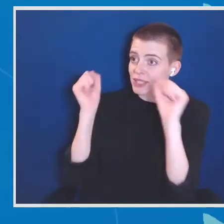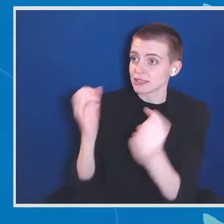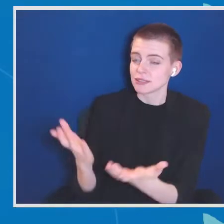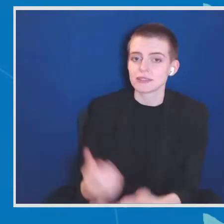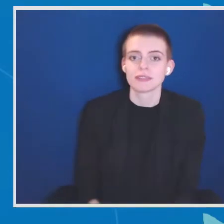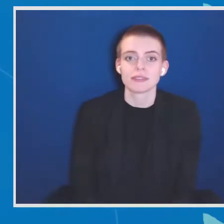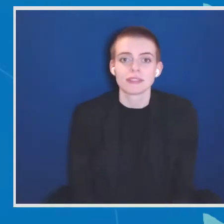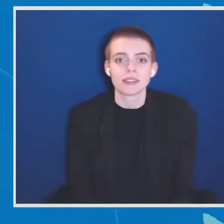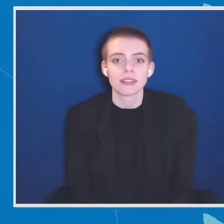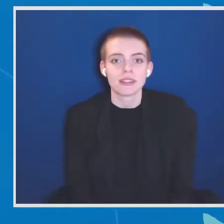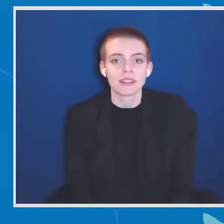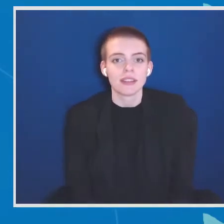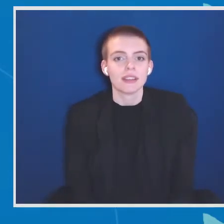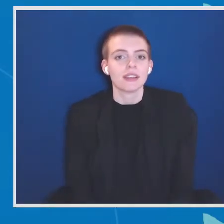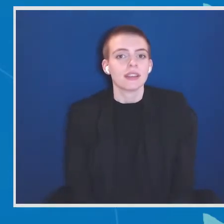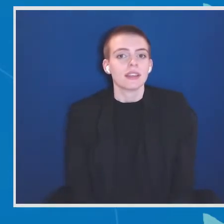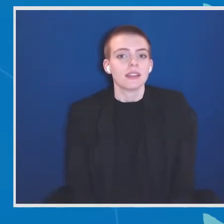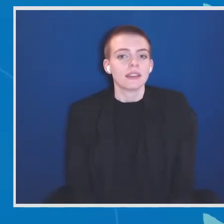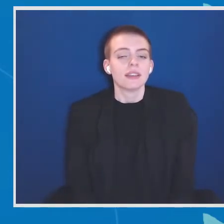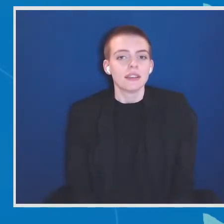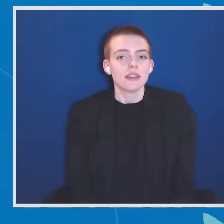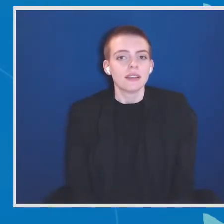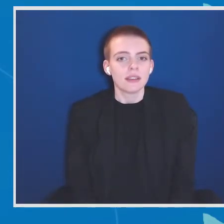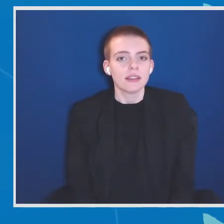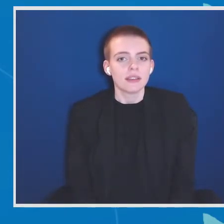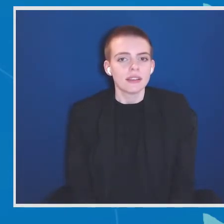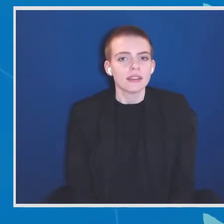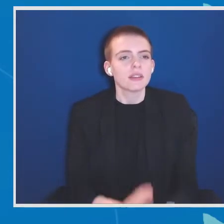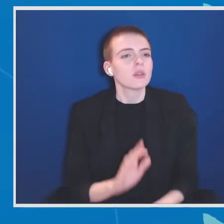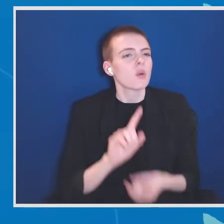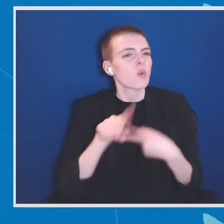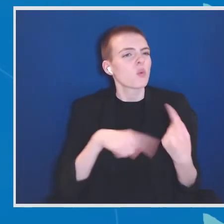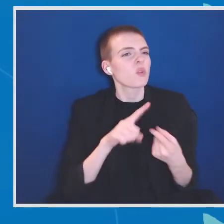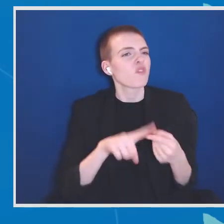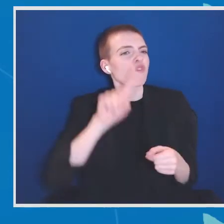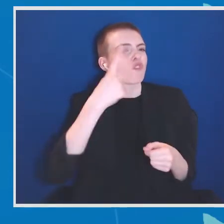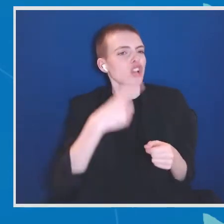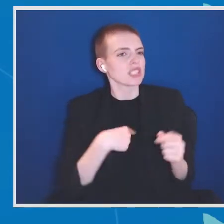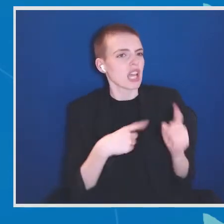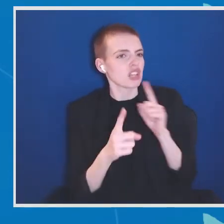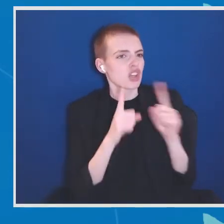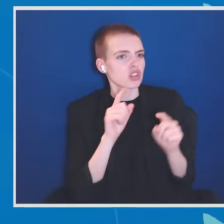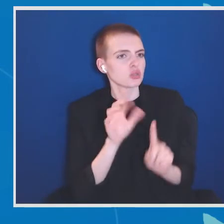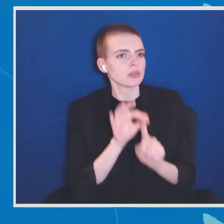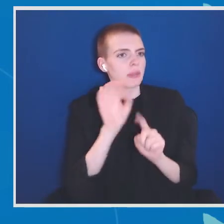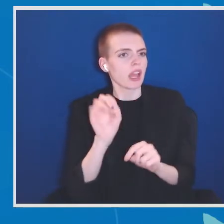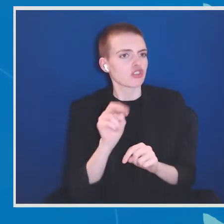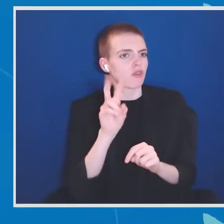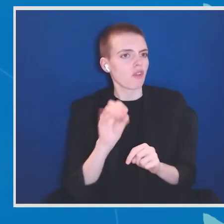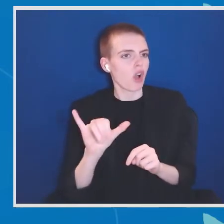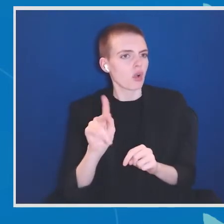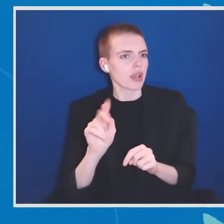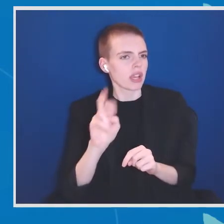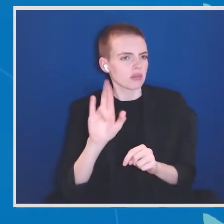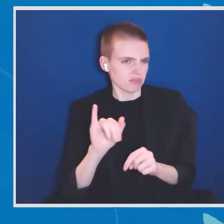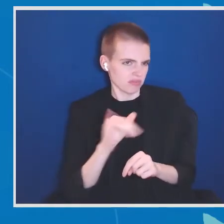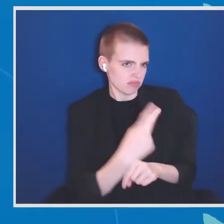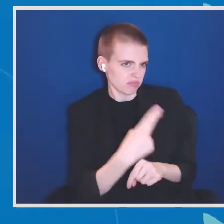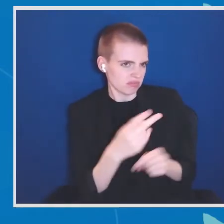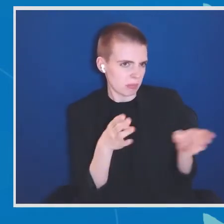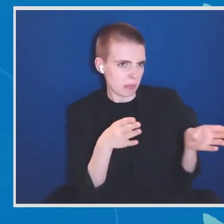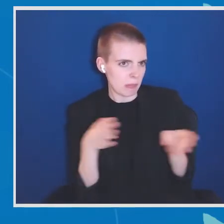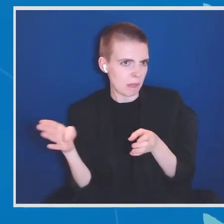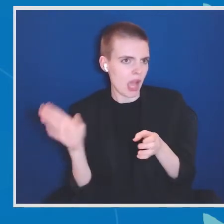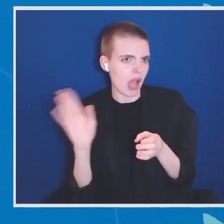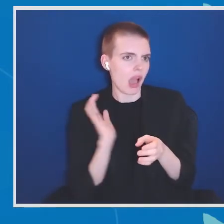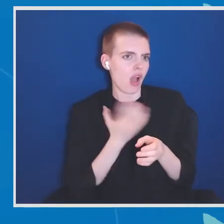When I first talked to Special Envoy Kerry last year when we were planning the Ocean Conference, he told me,